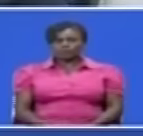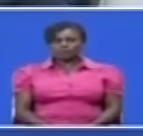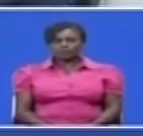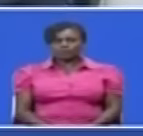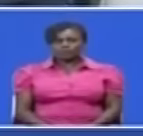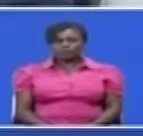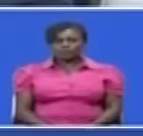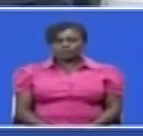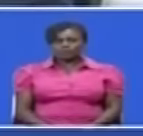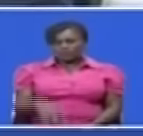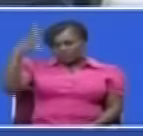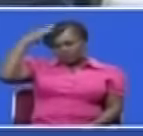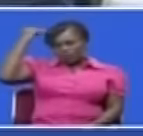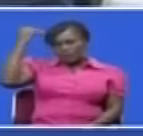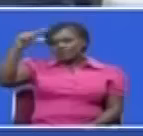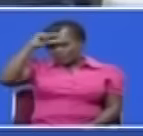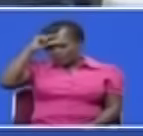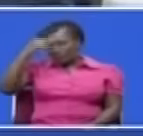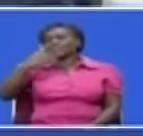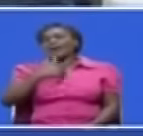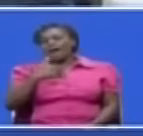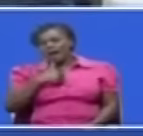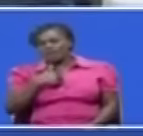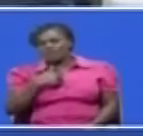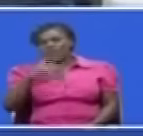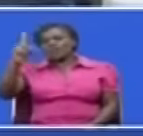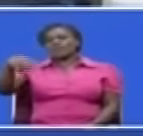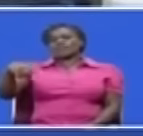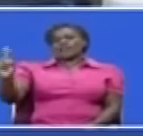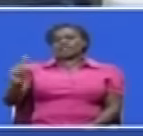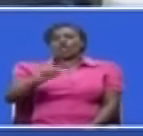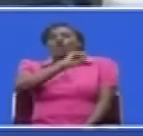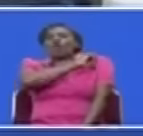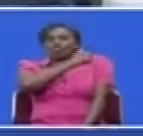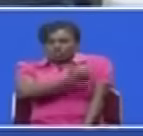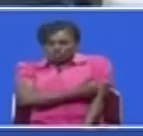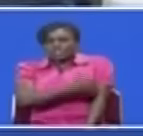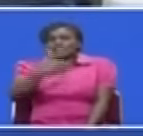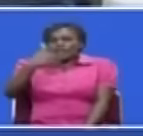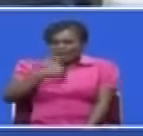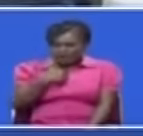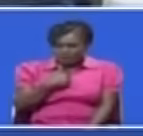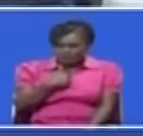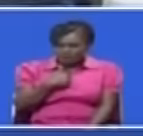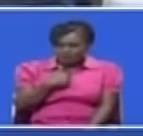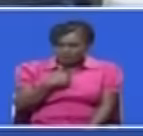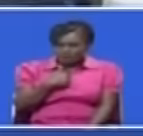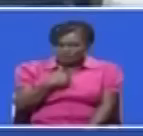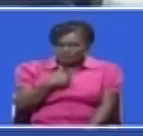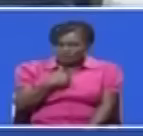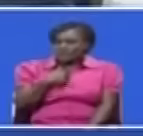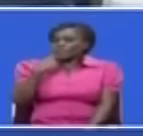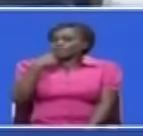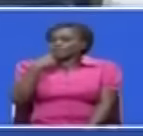things. The Somali government does have the right and the mandate as a sovereign state to determine